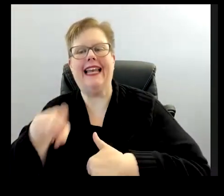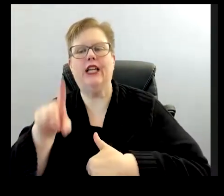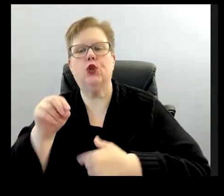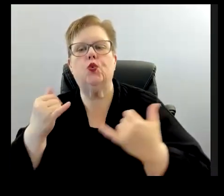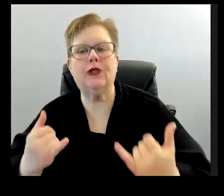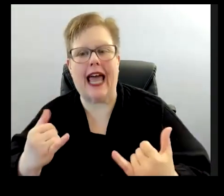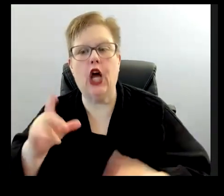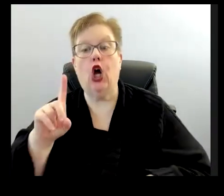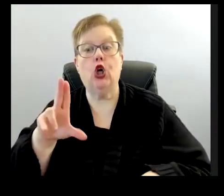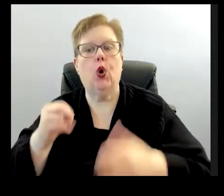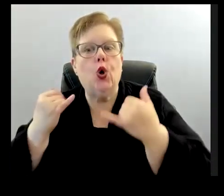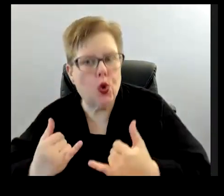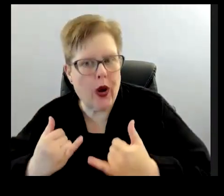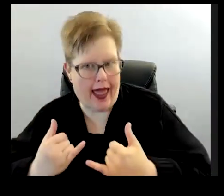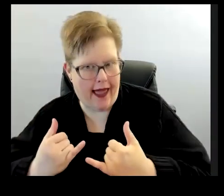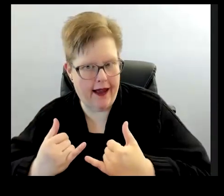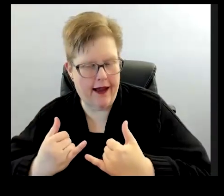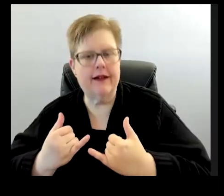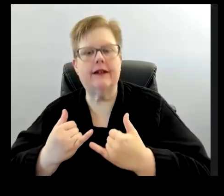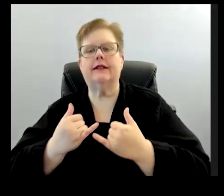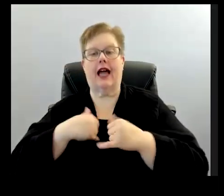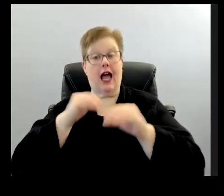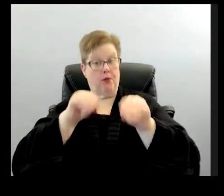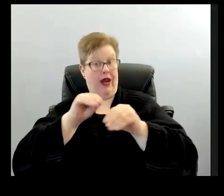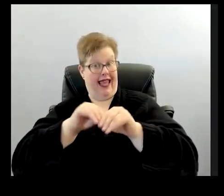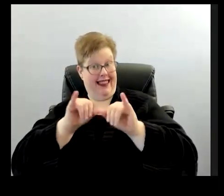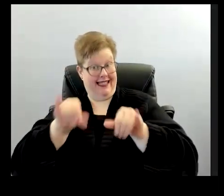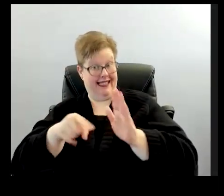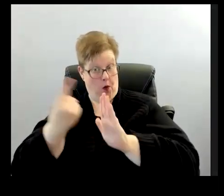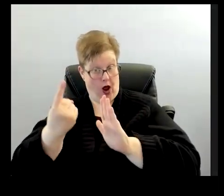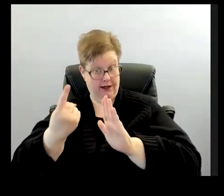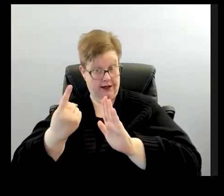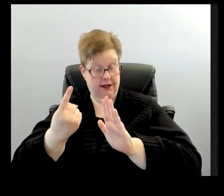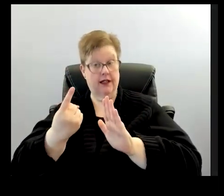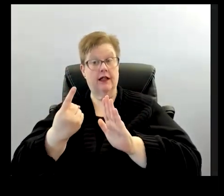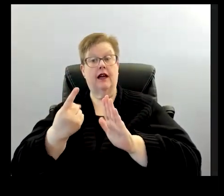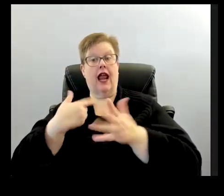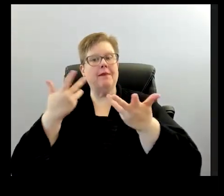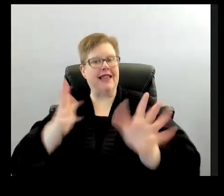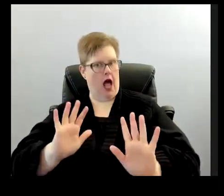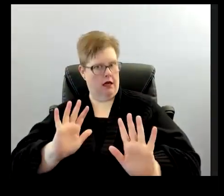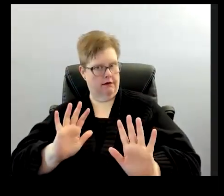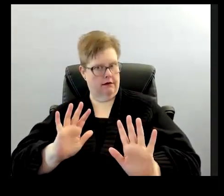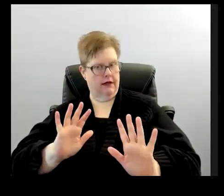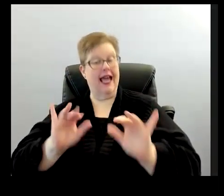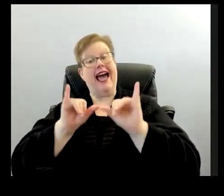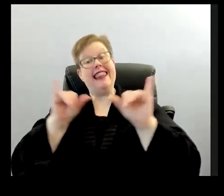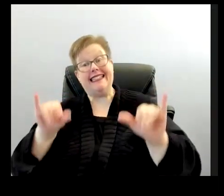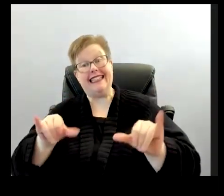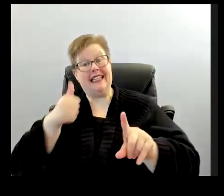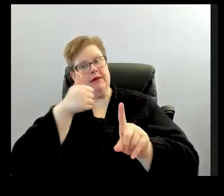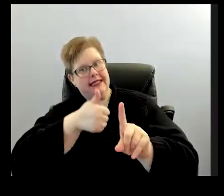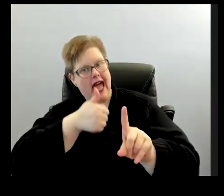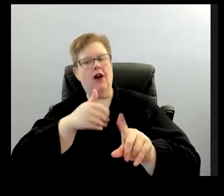or that are due today. So I put it in the system once and I'm done. The system then can